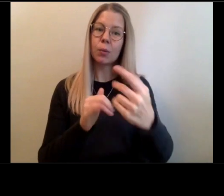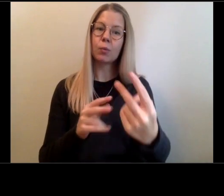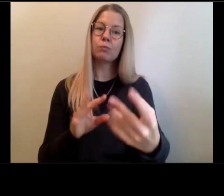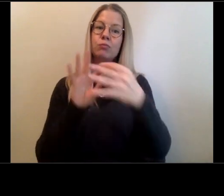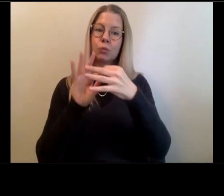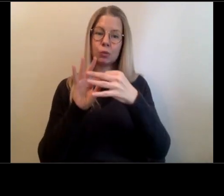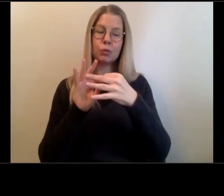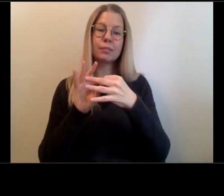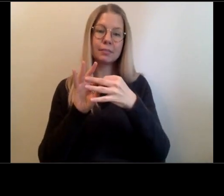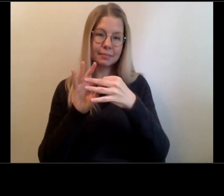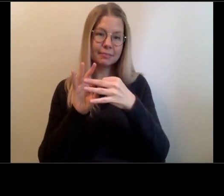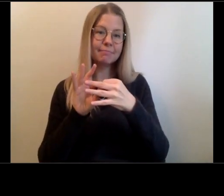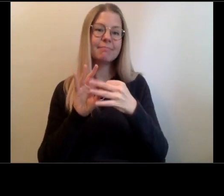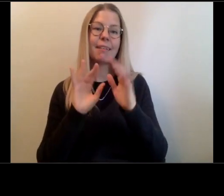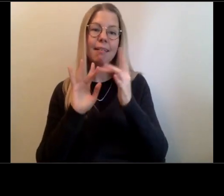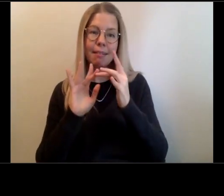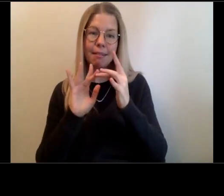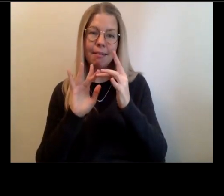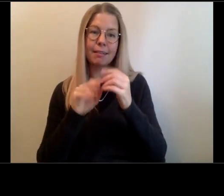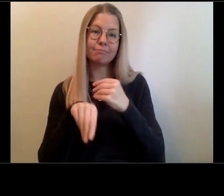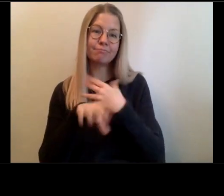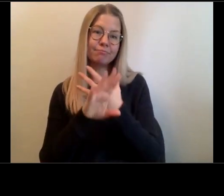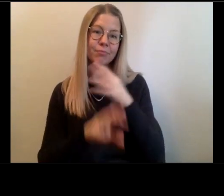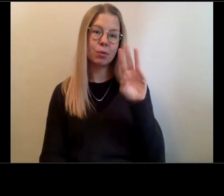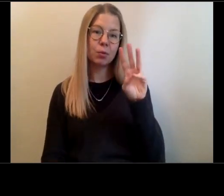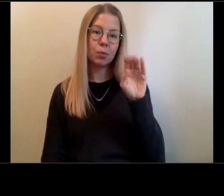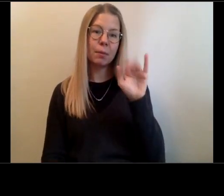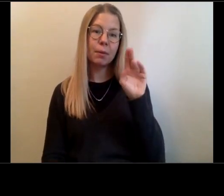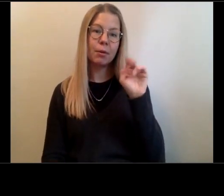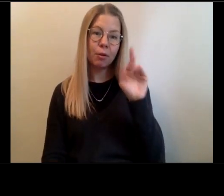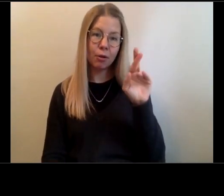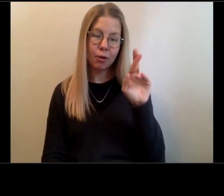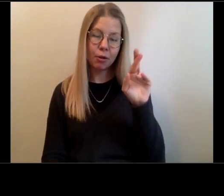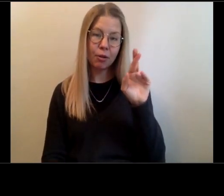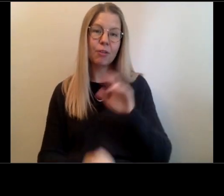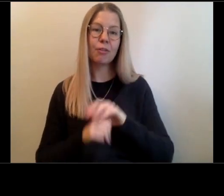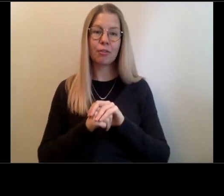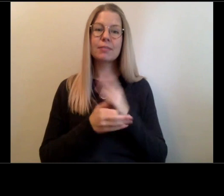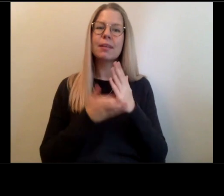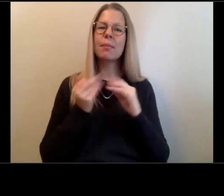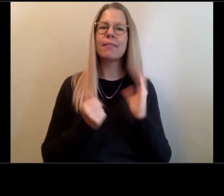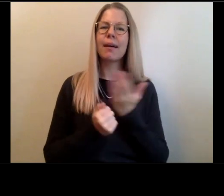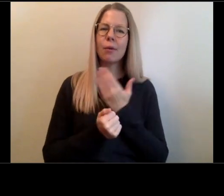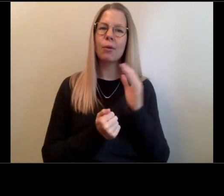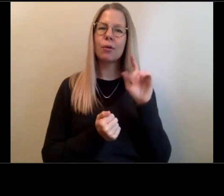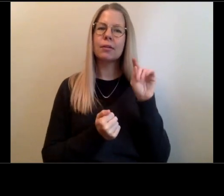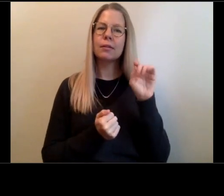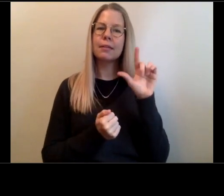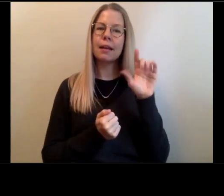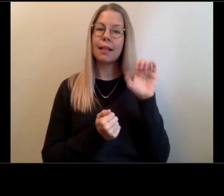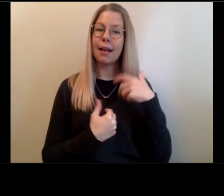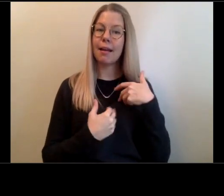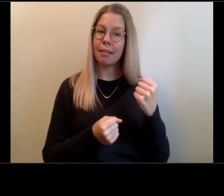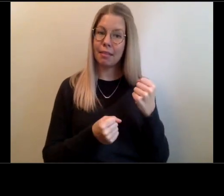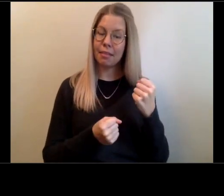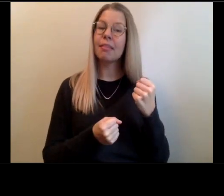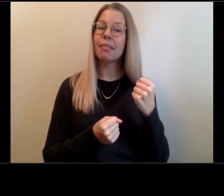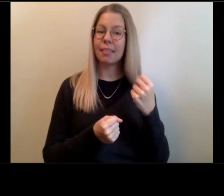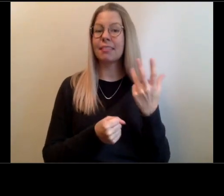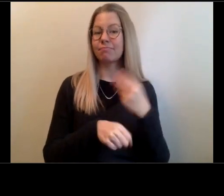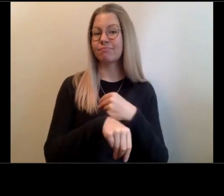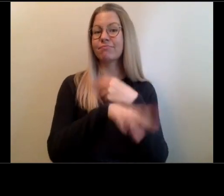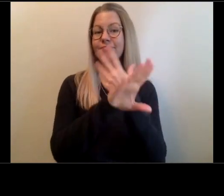of our telehealth things are now on digital, where people are learning how to connect by Zoom. There are